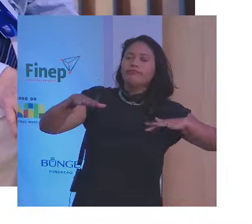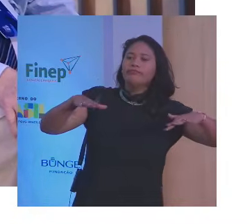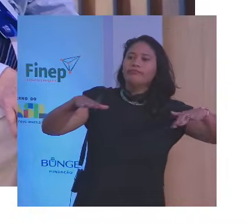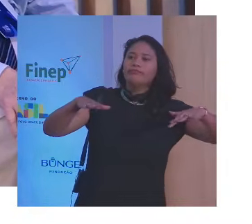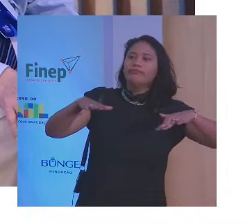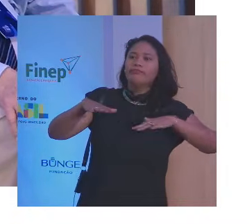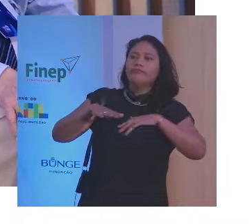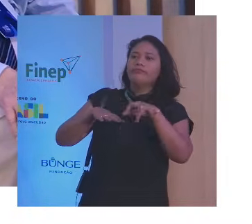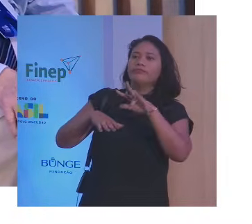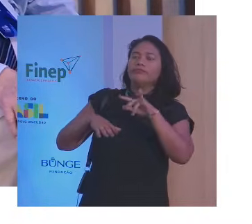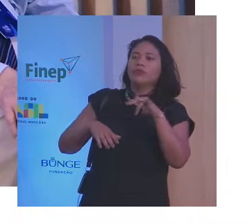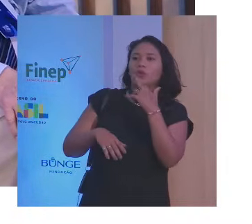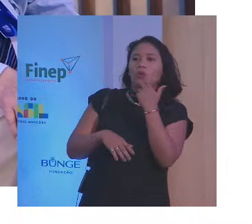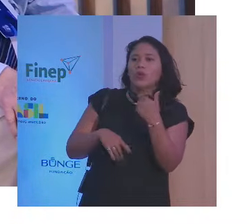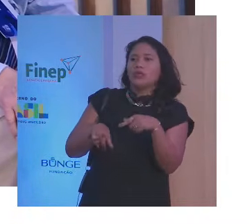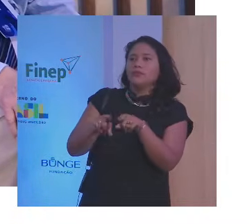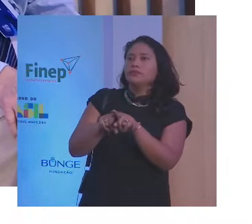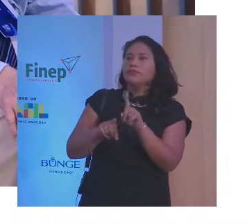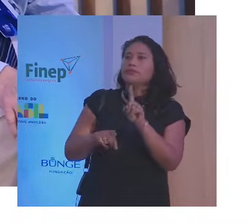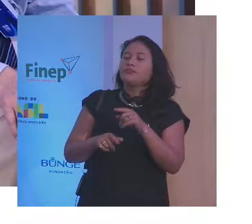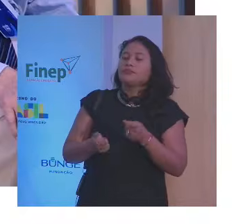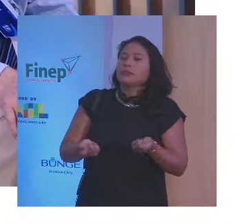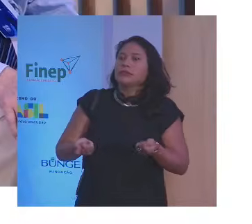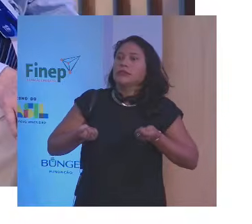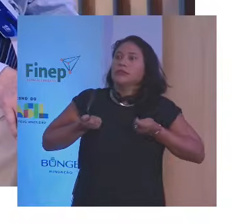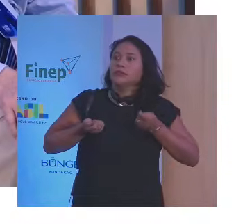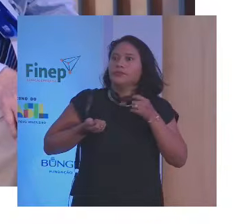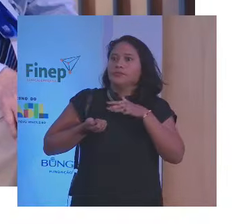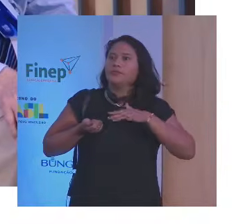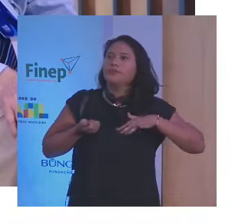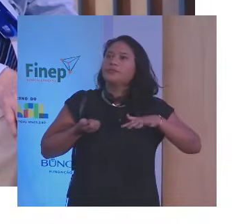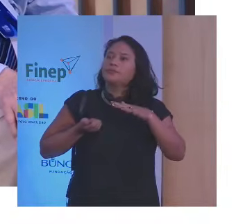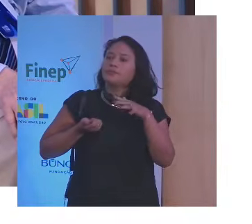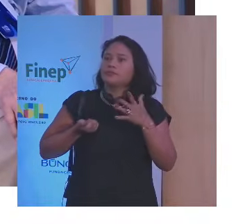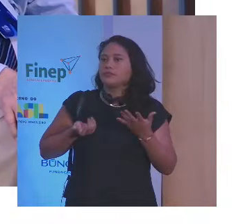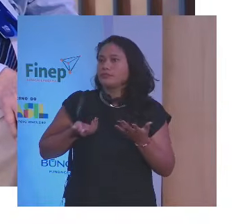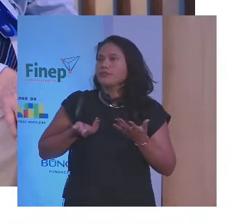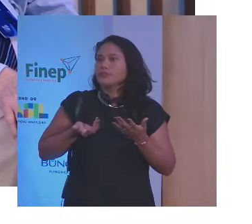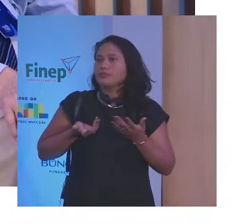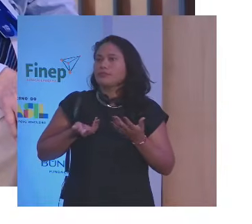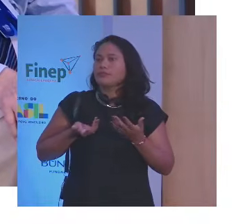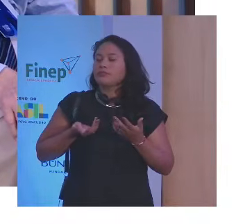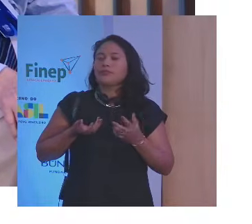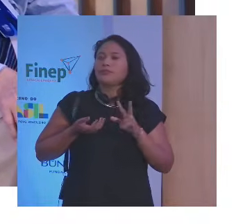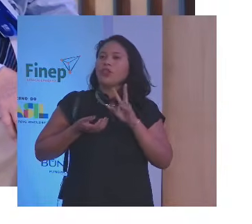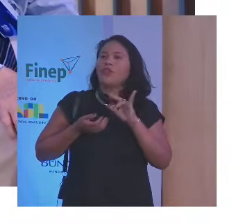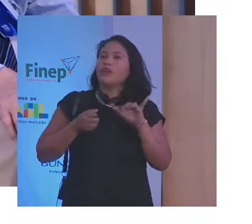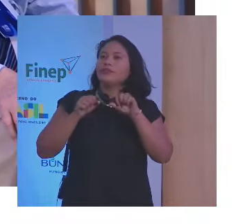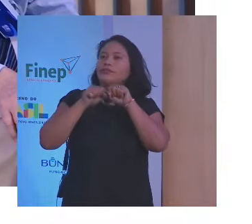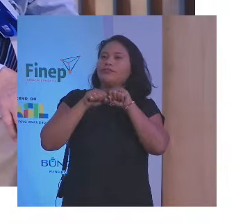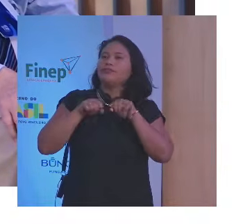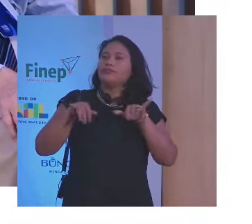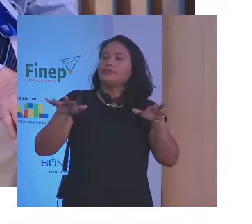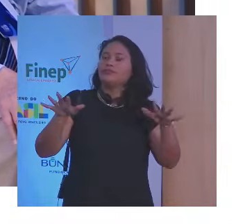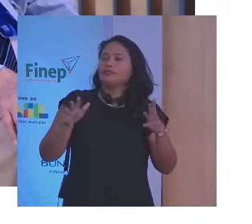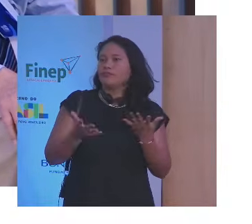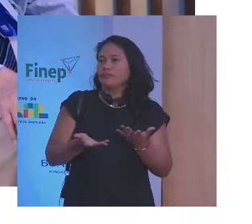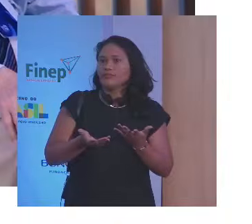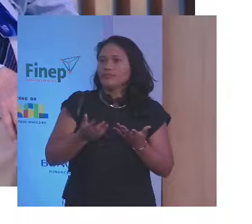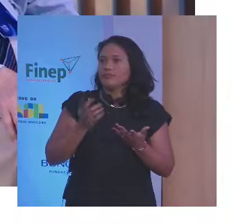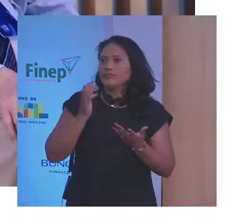ficar sendo, e nutrientes também, sendo retidos nessa parte continental, né? E não vai ser mais